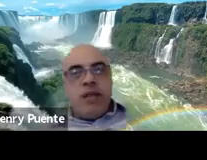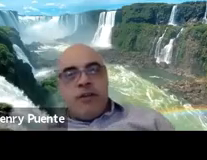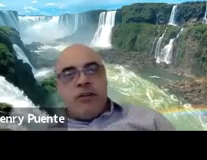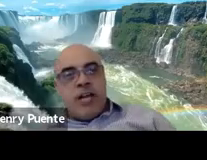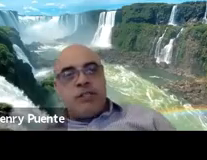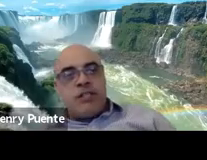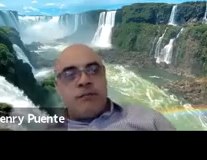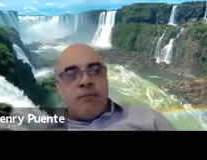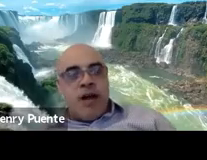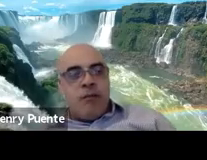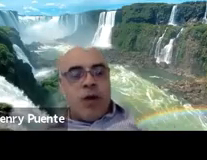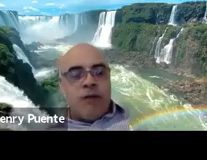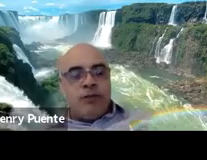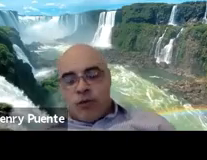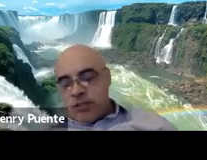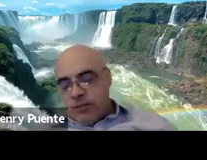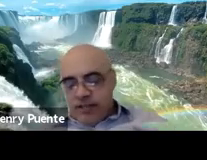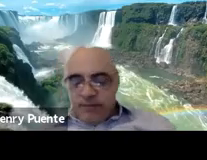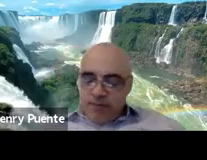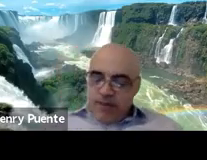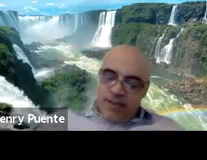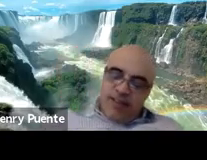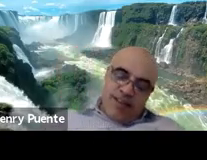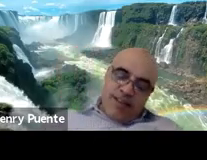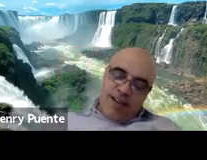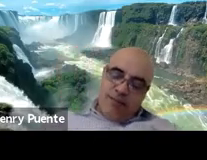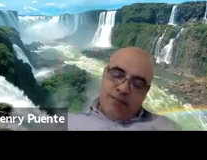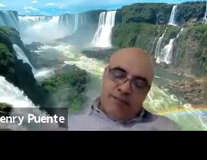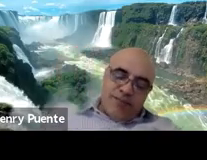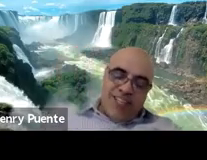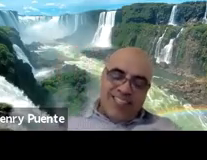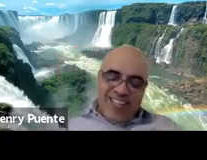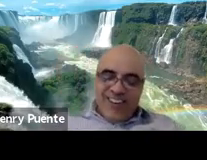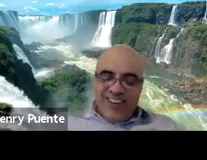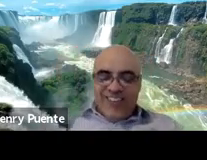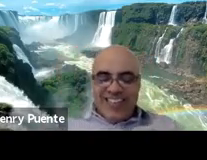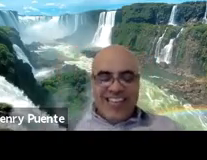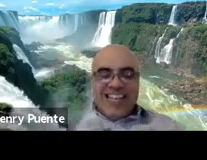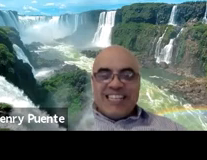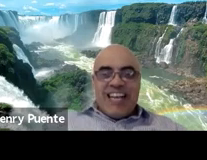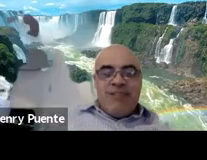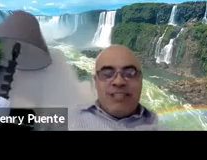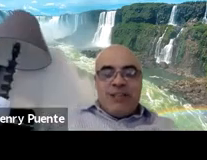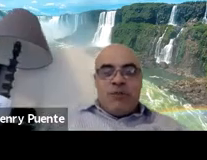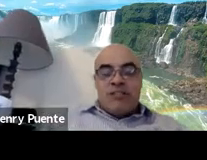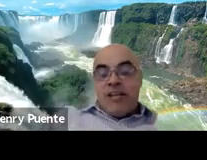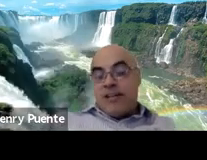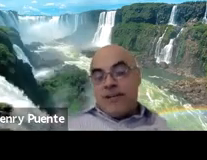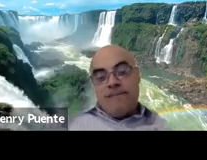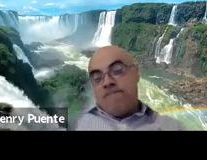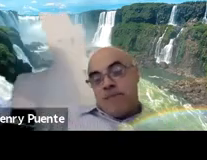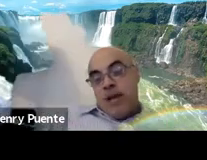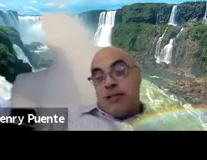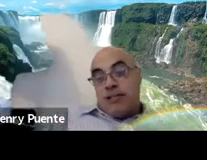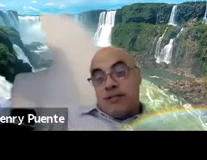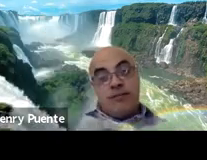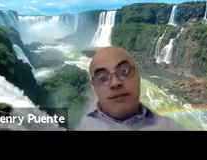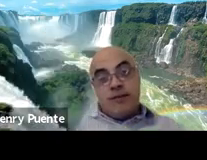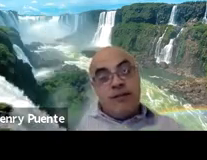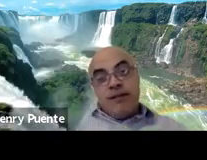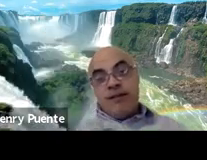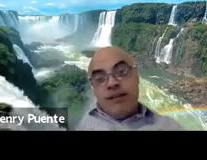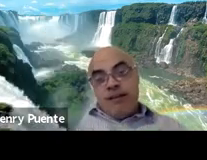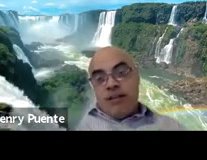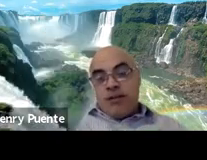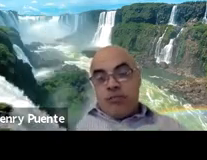I don't play video games because my wife would divorce me. So because I have addictive personality, I really do.